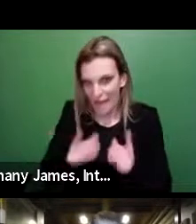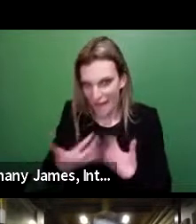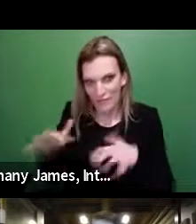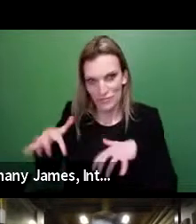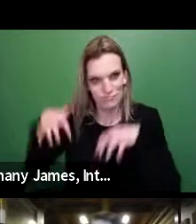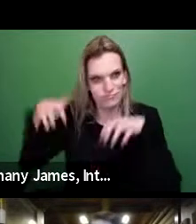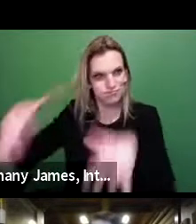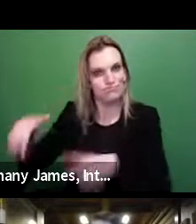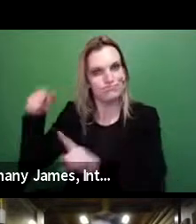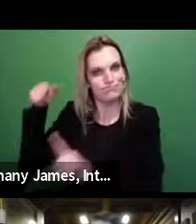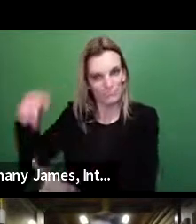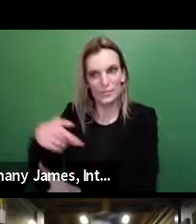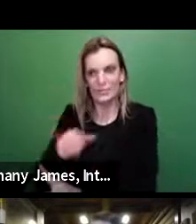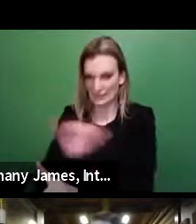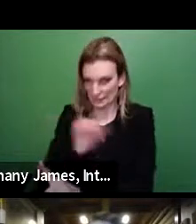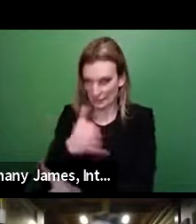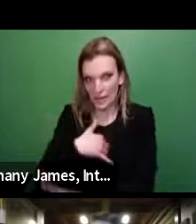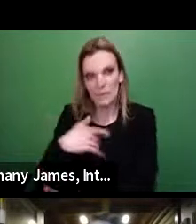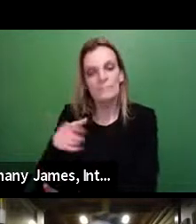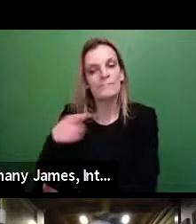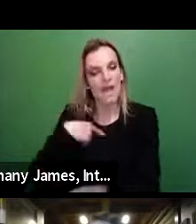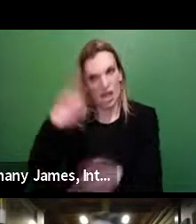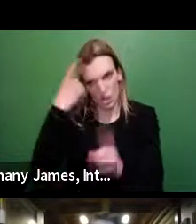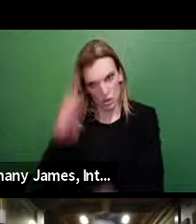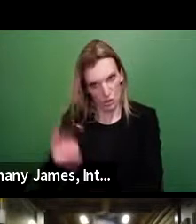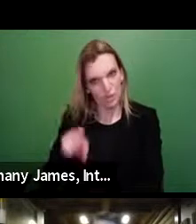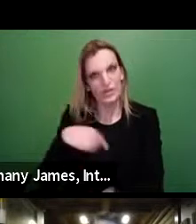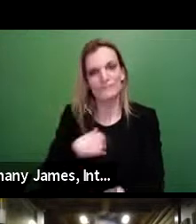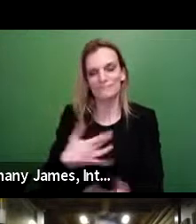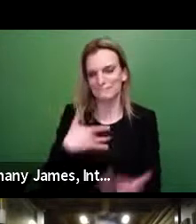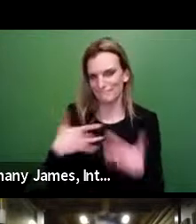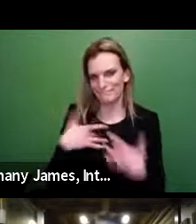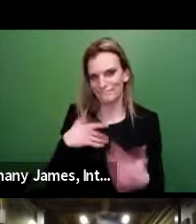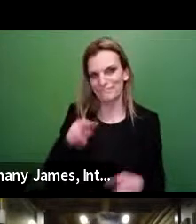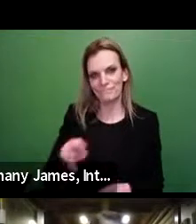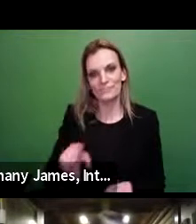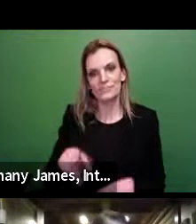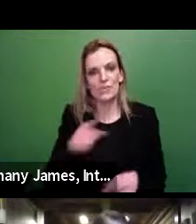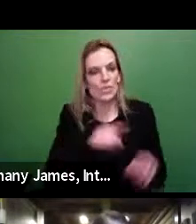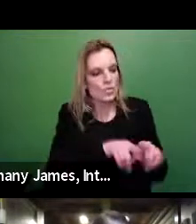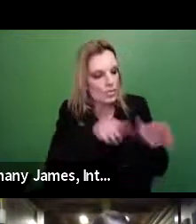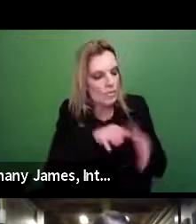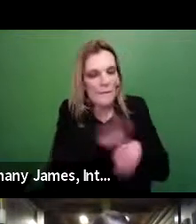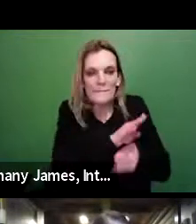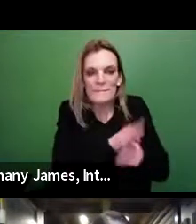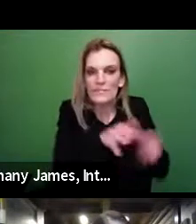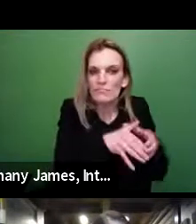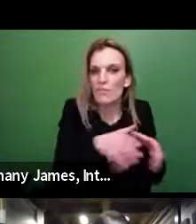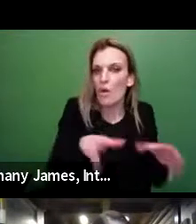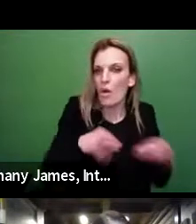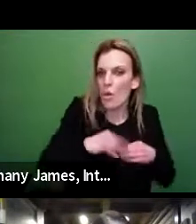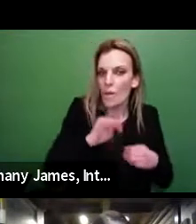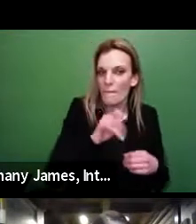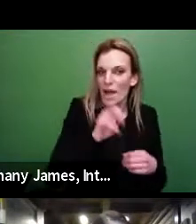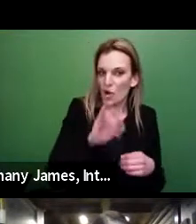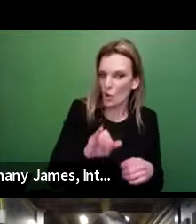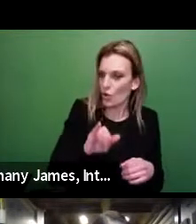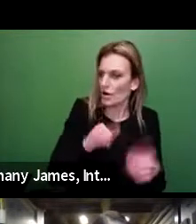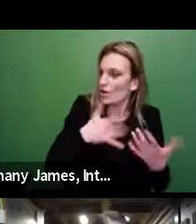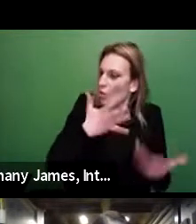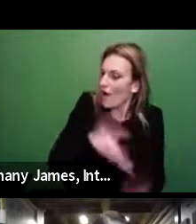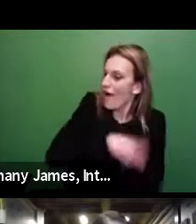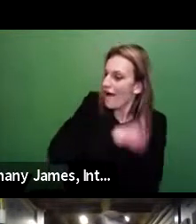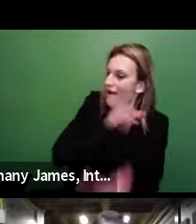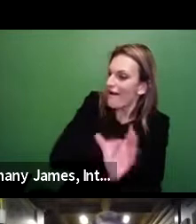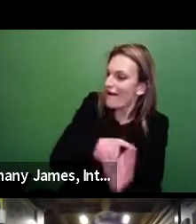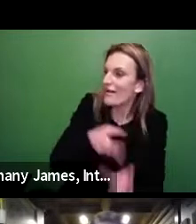of my concerns, is that minority-owned firms don't share in that wealth and